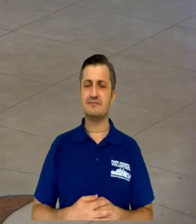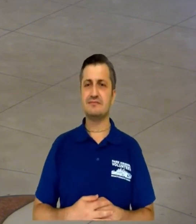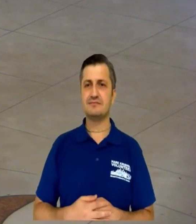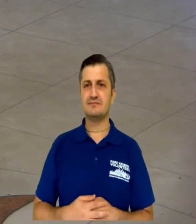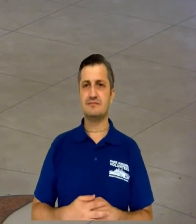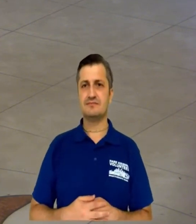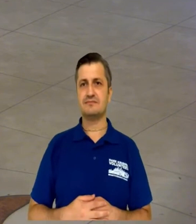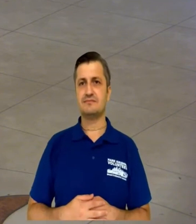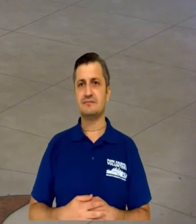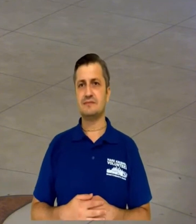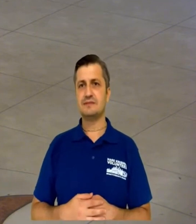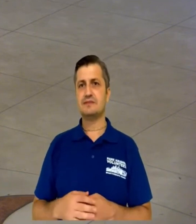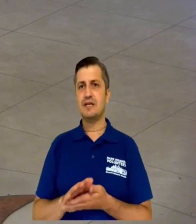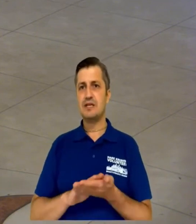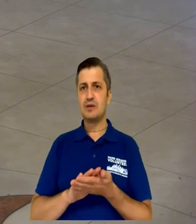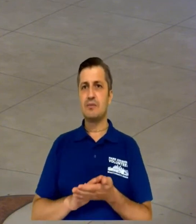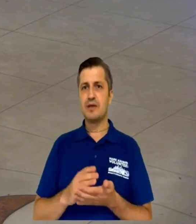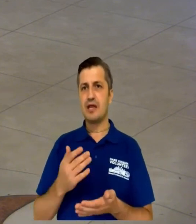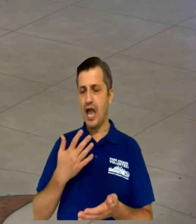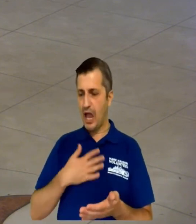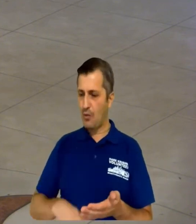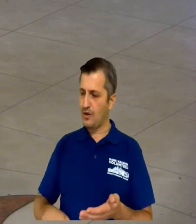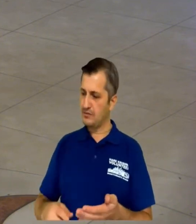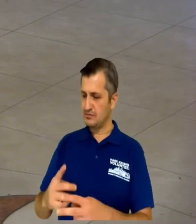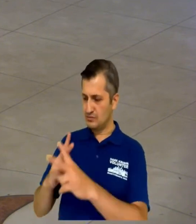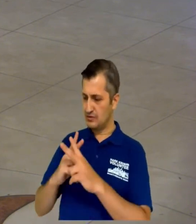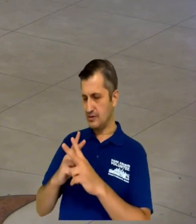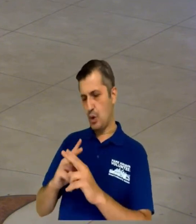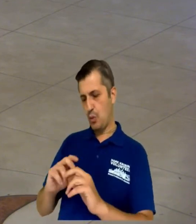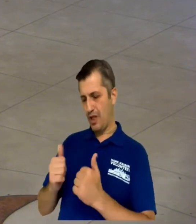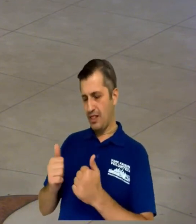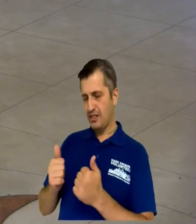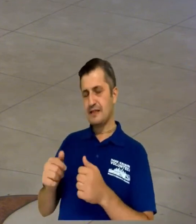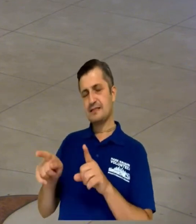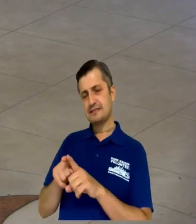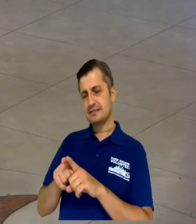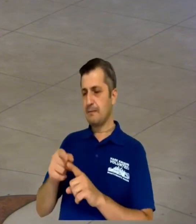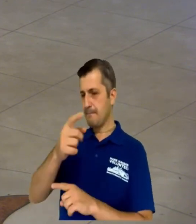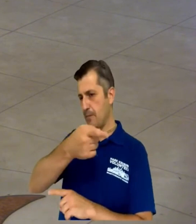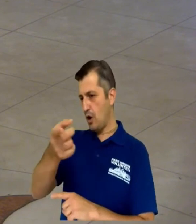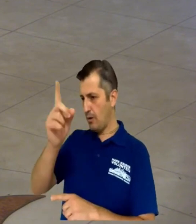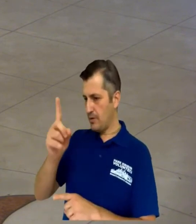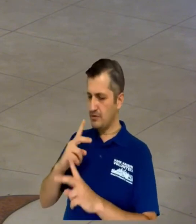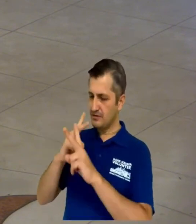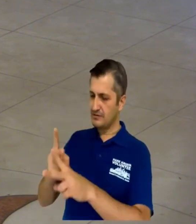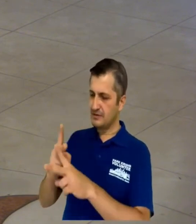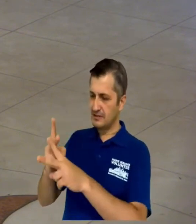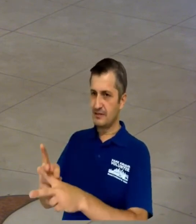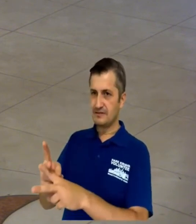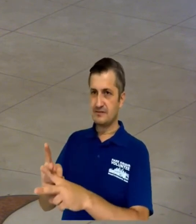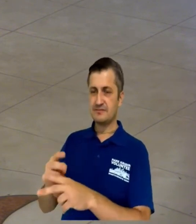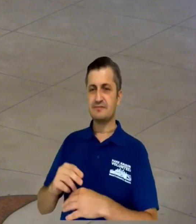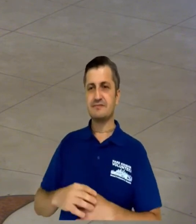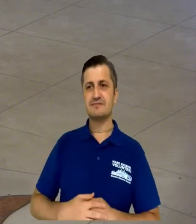treat people like the way you want to be treated yourself. That's but also but each and every one of us is very dear to Krishna.